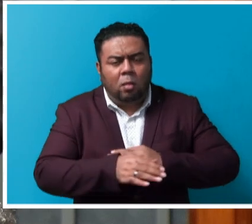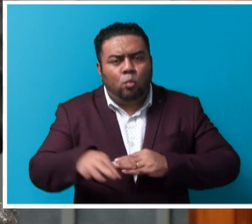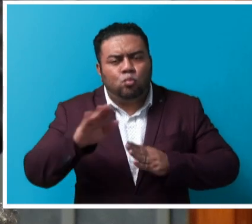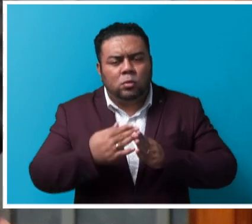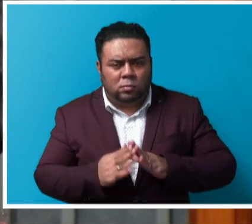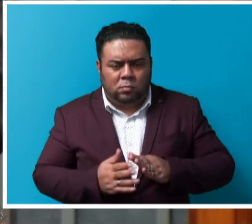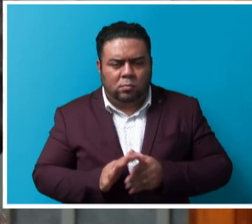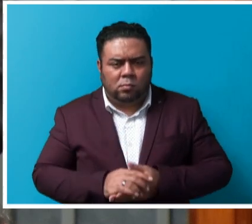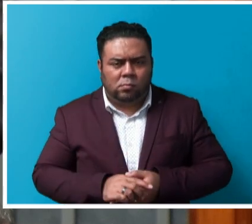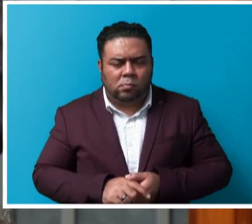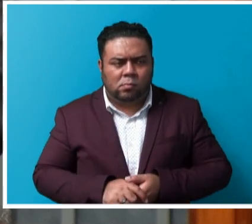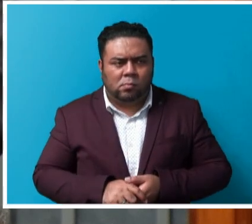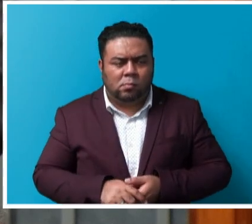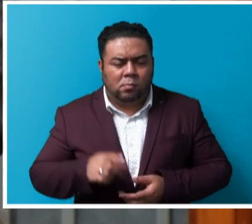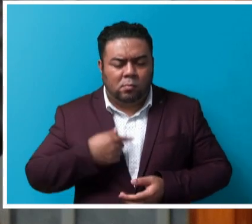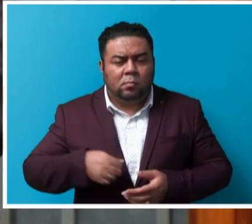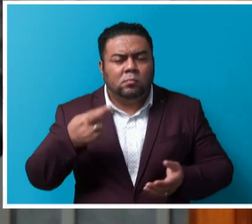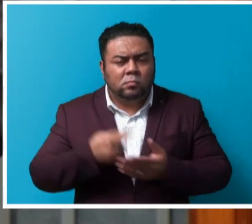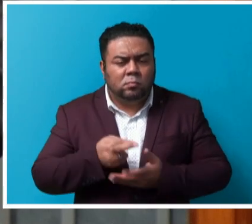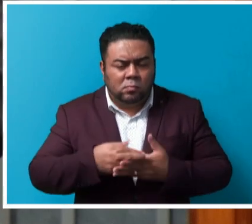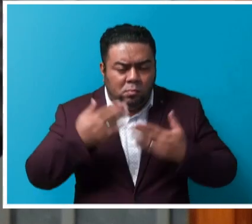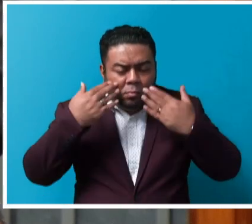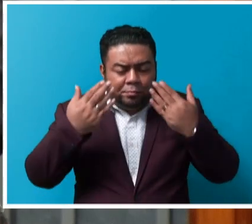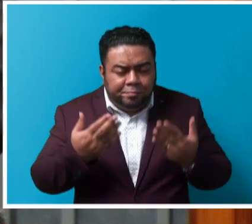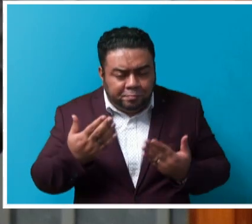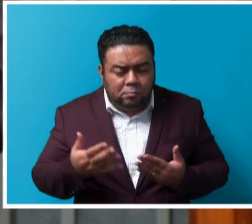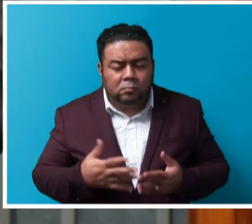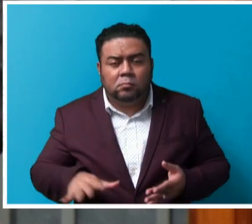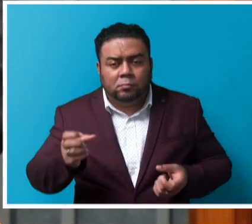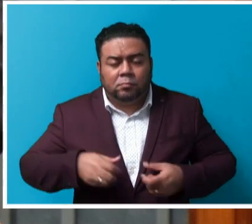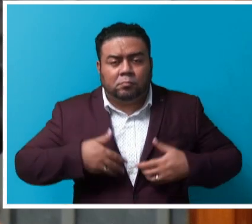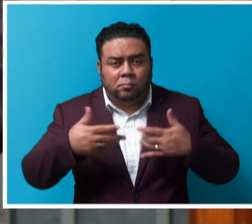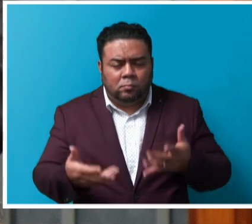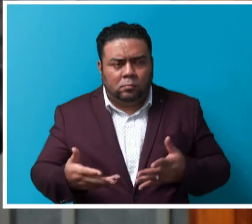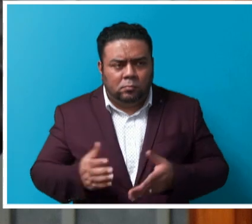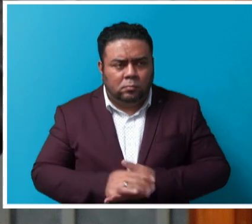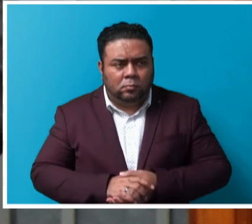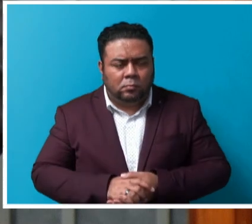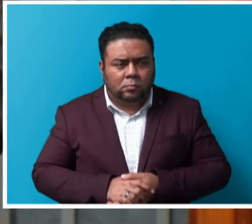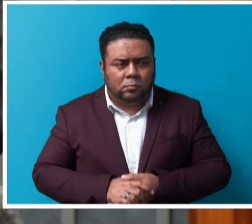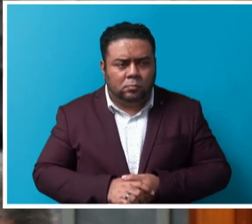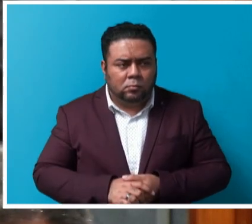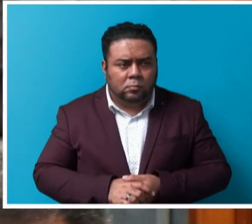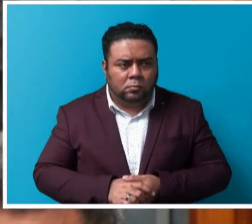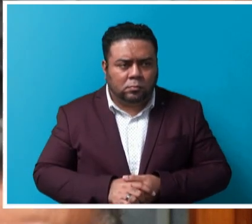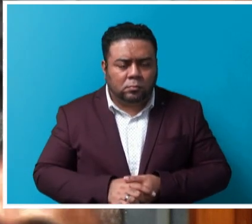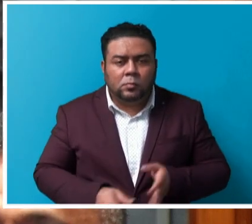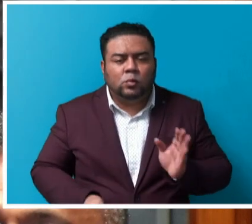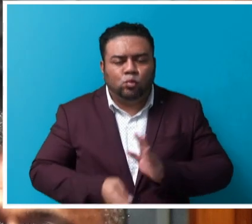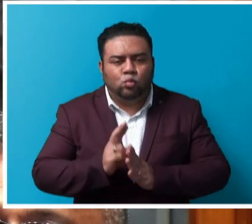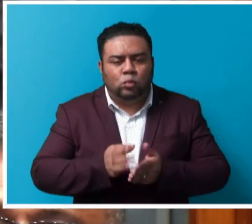Mr. Speaker, sir, I am really appreciative of the commitment to revitalize the shipbuilding